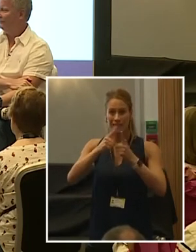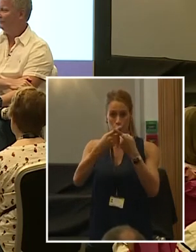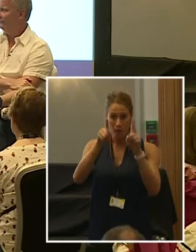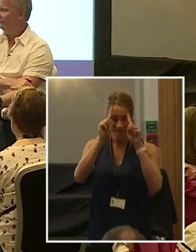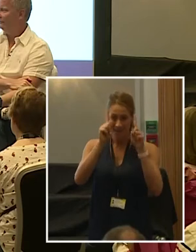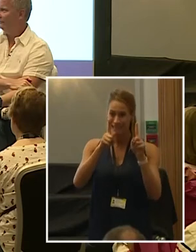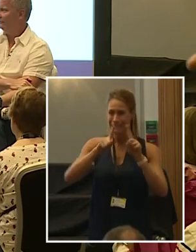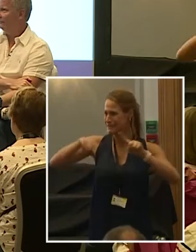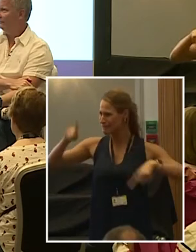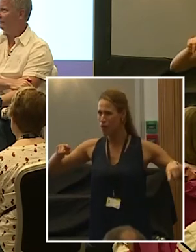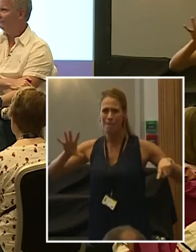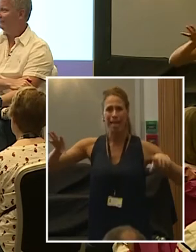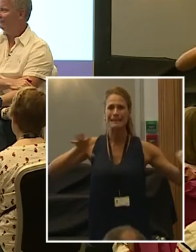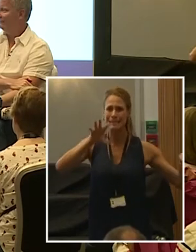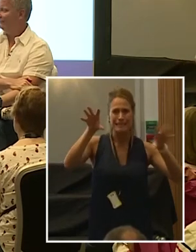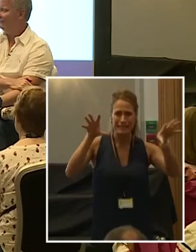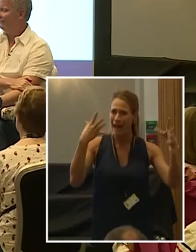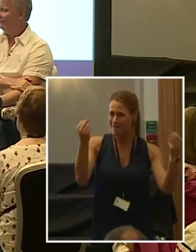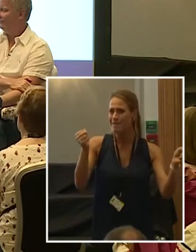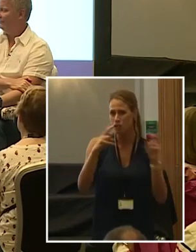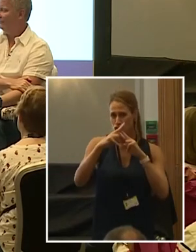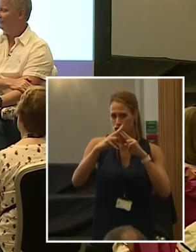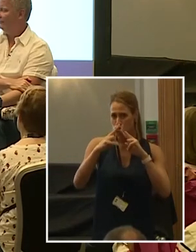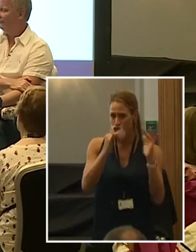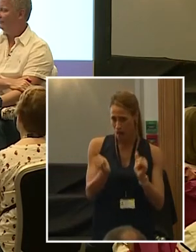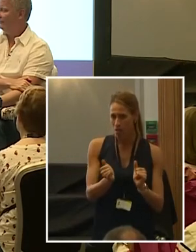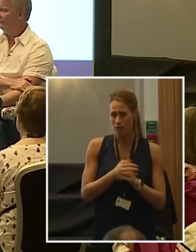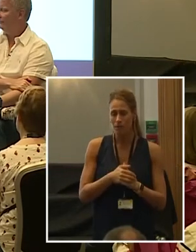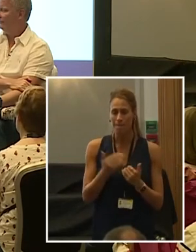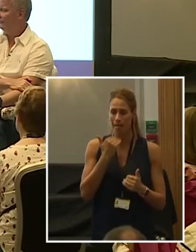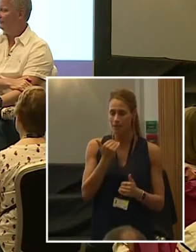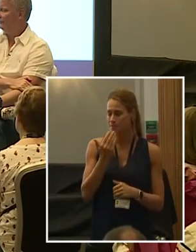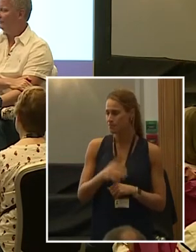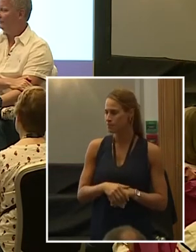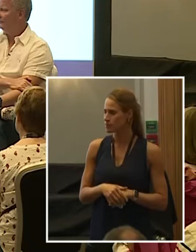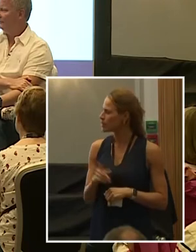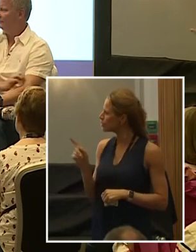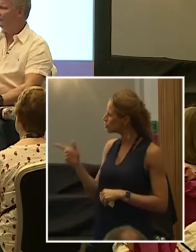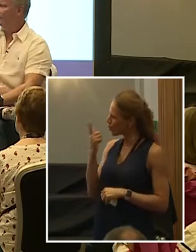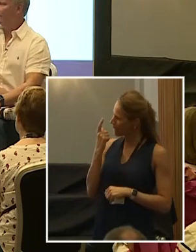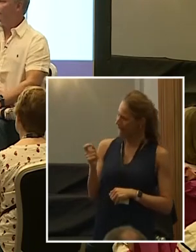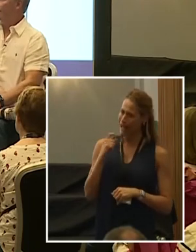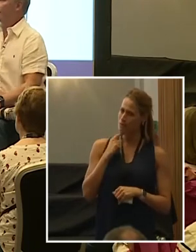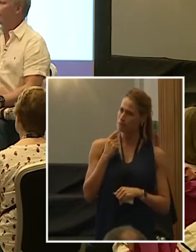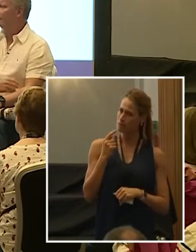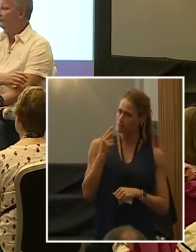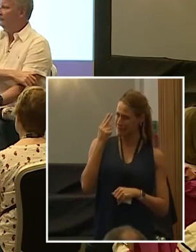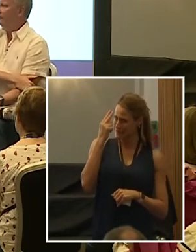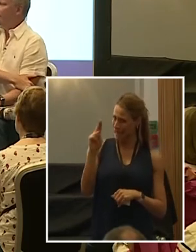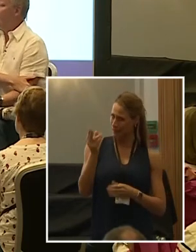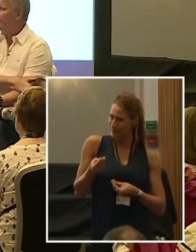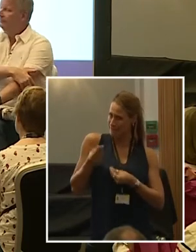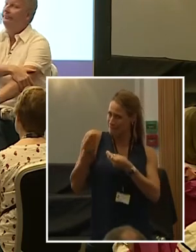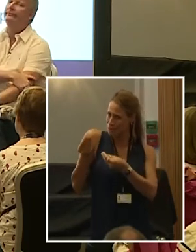depend on the trial. But just quickly, can people register their interest with you even if they're not an Oxford patient?